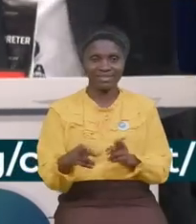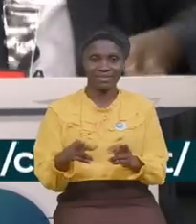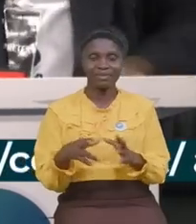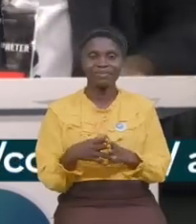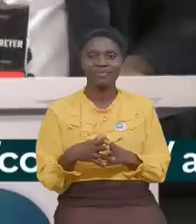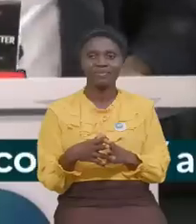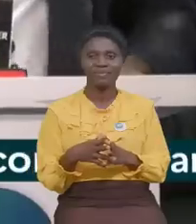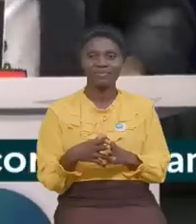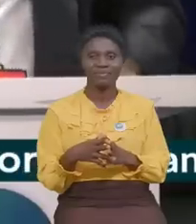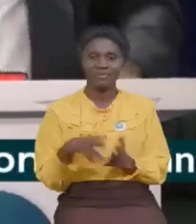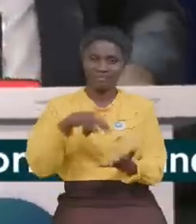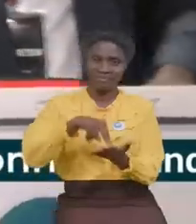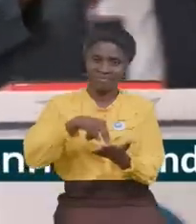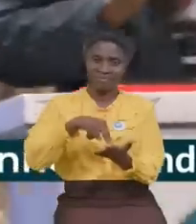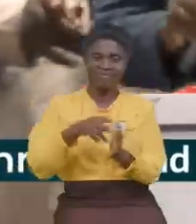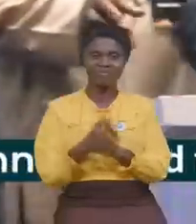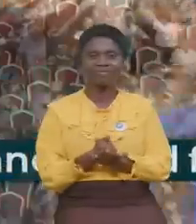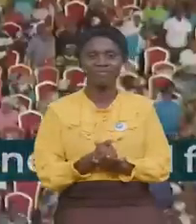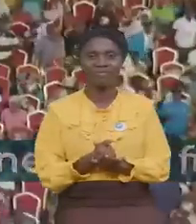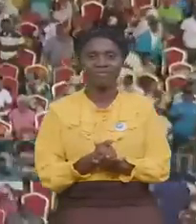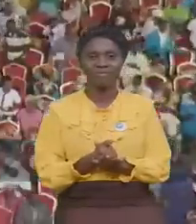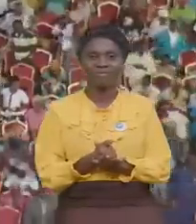Let's stand.